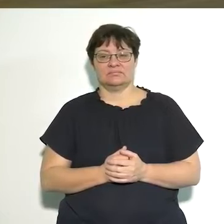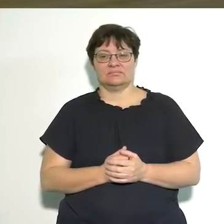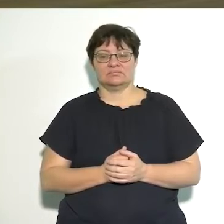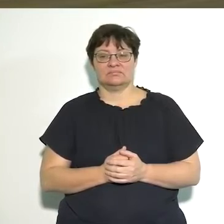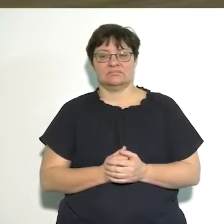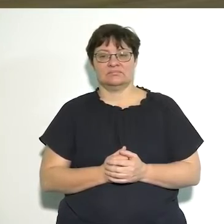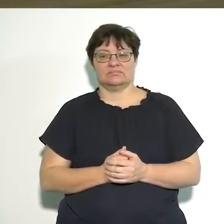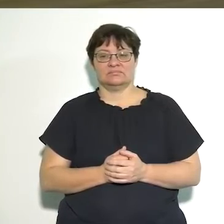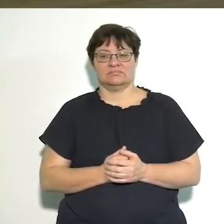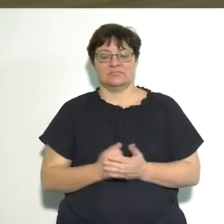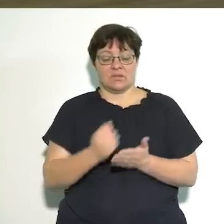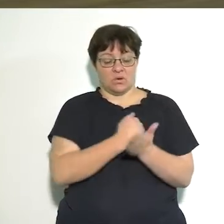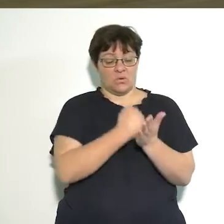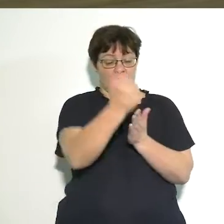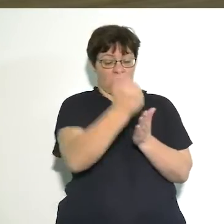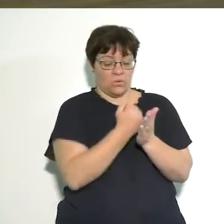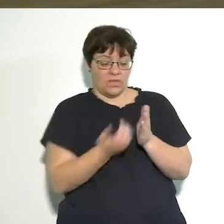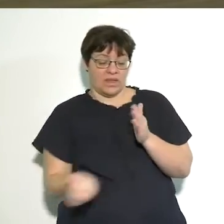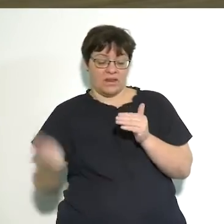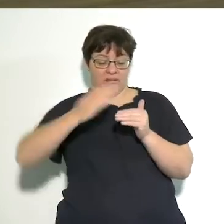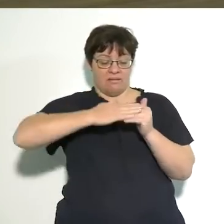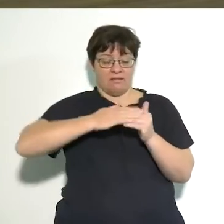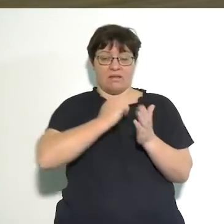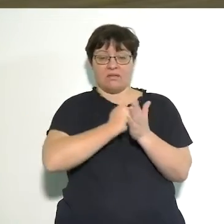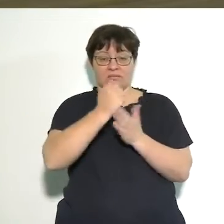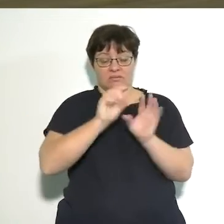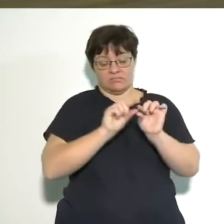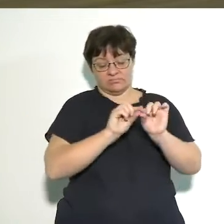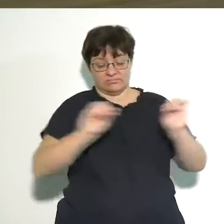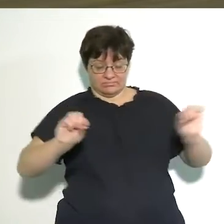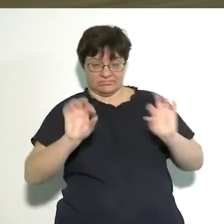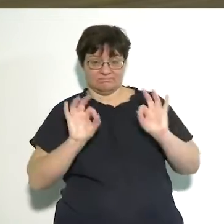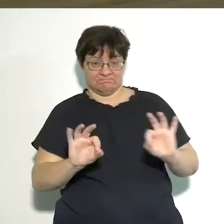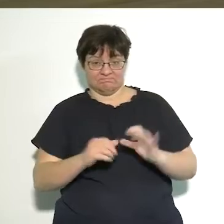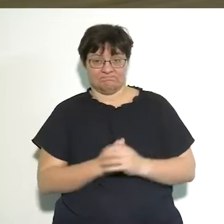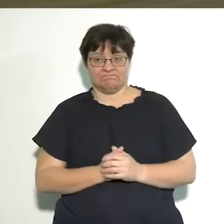flap. So glue down the flap,